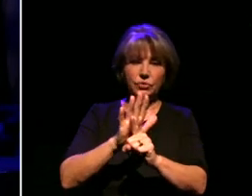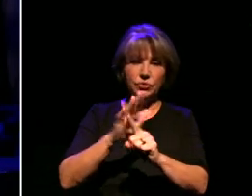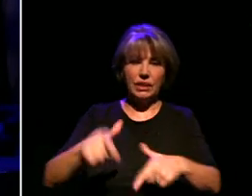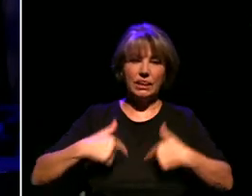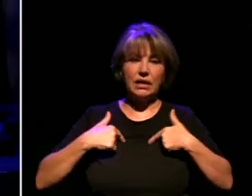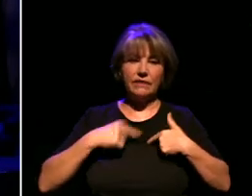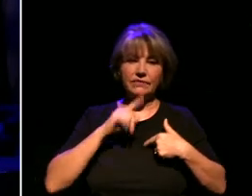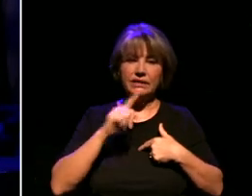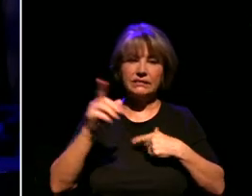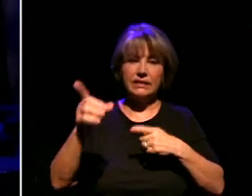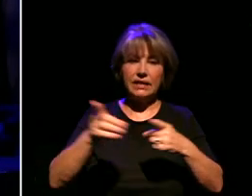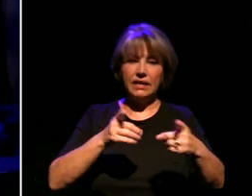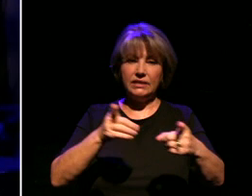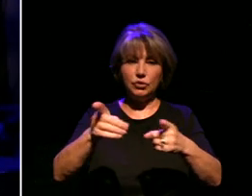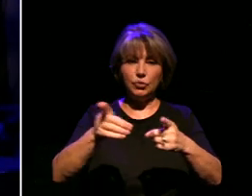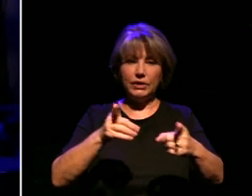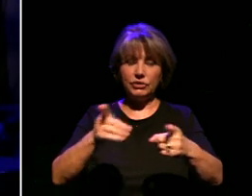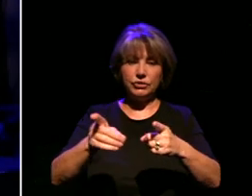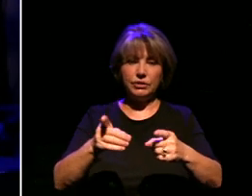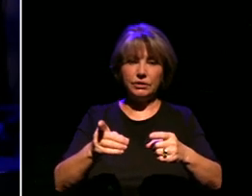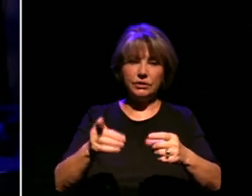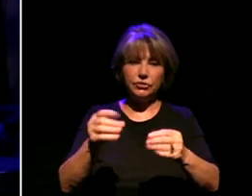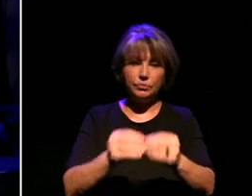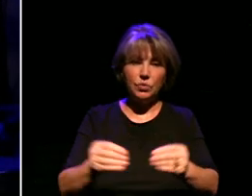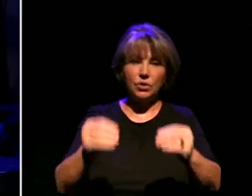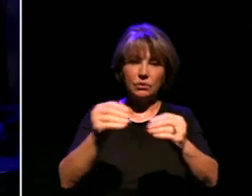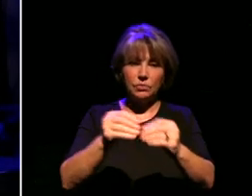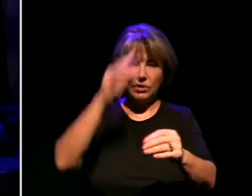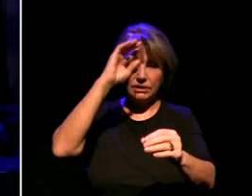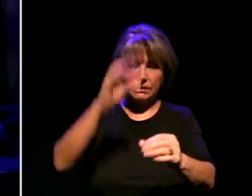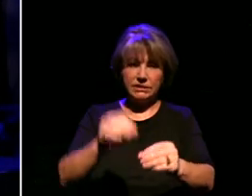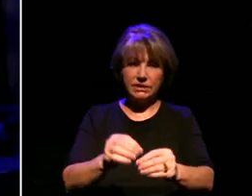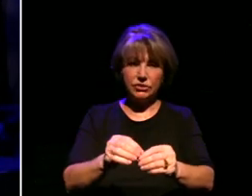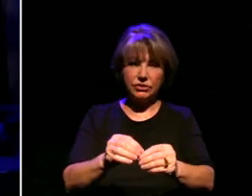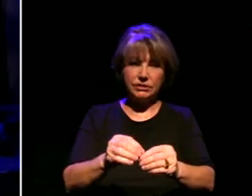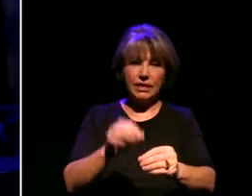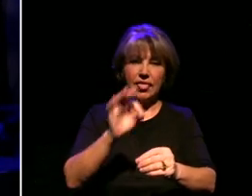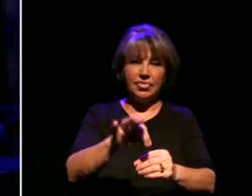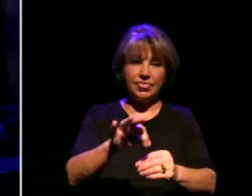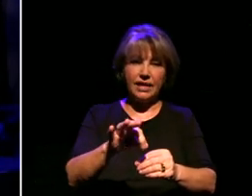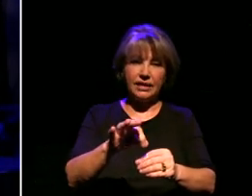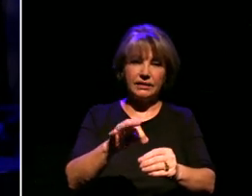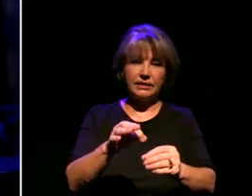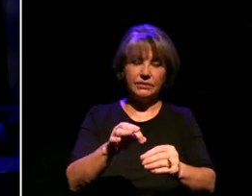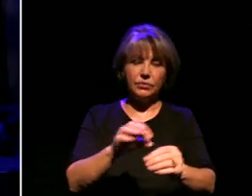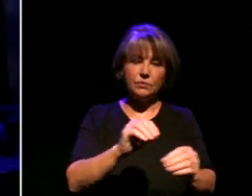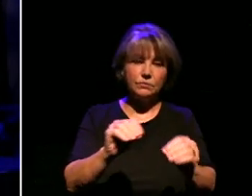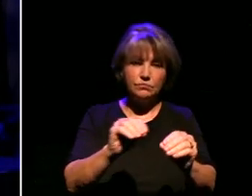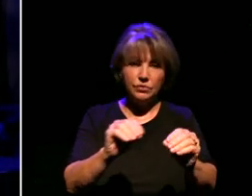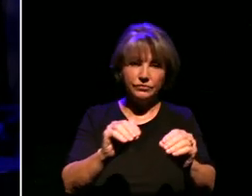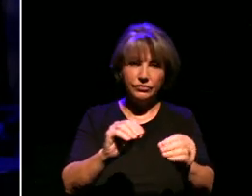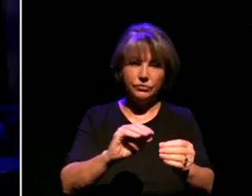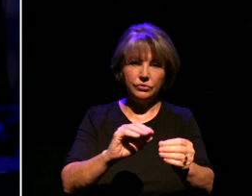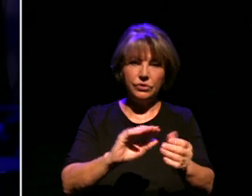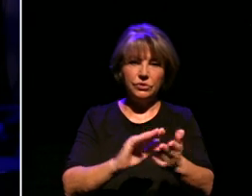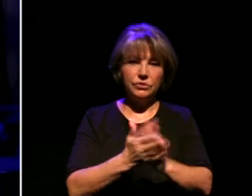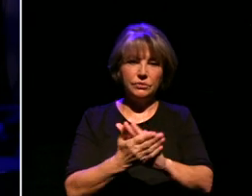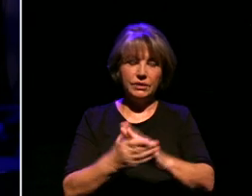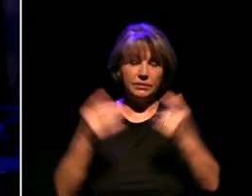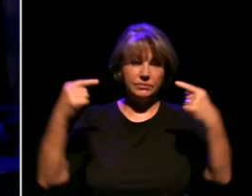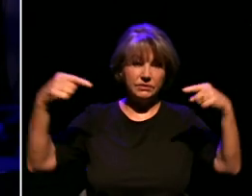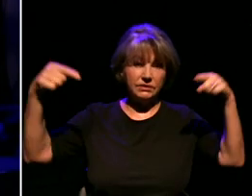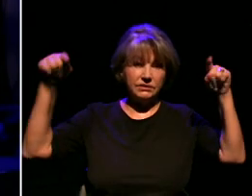direction. And as you make more and more decisions, that direction is going to move you into a